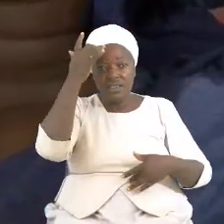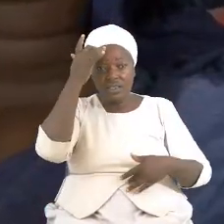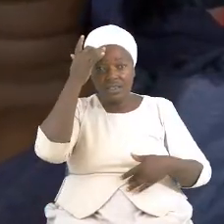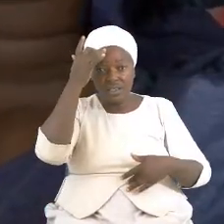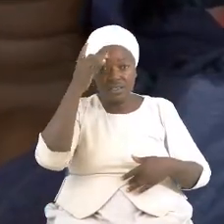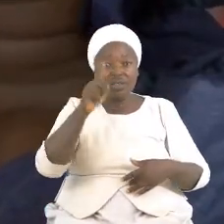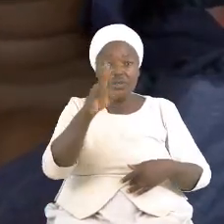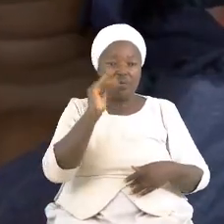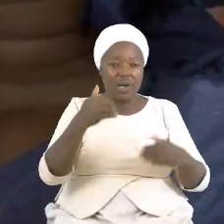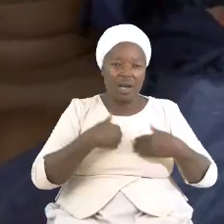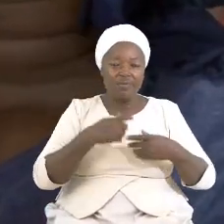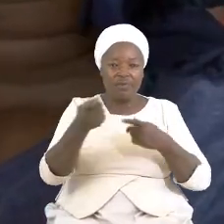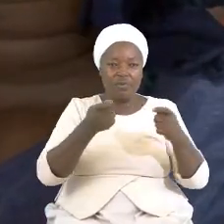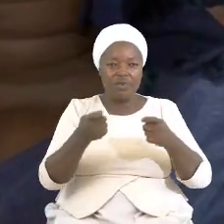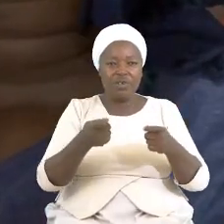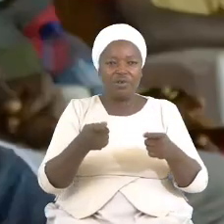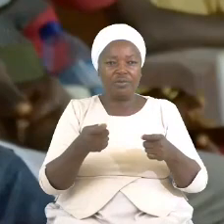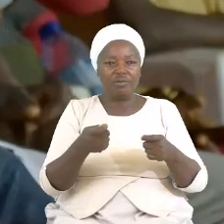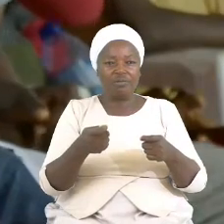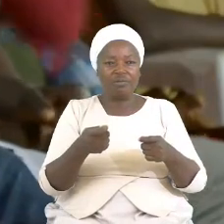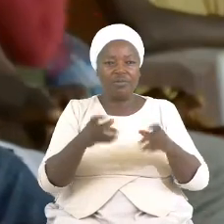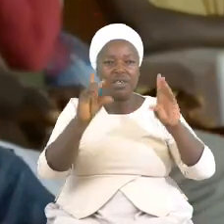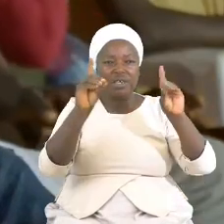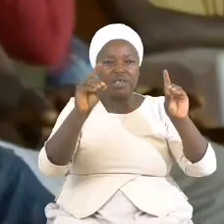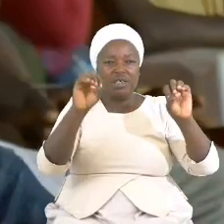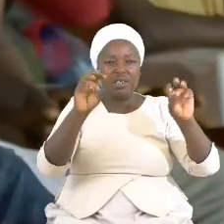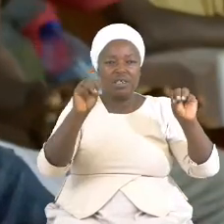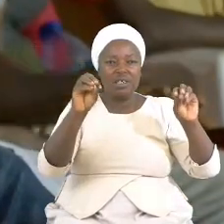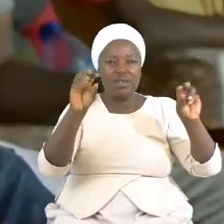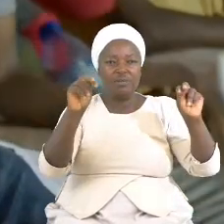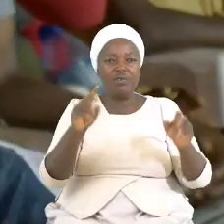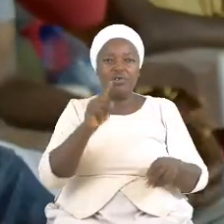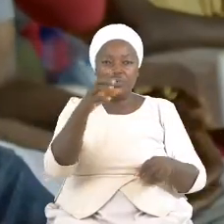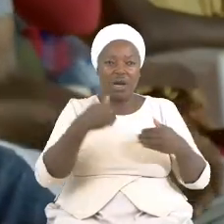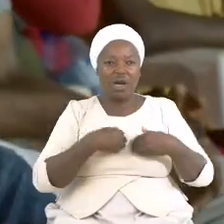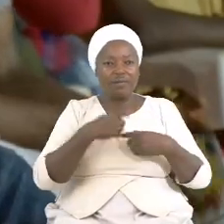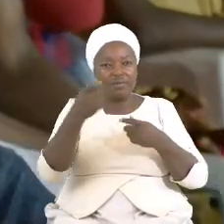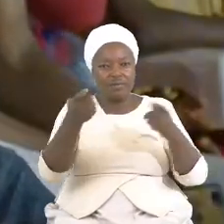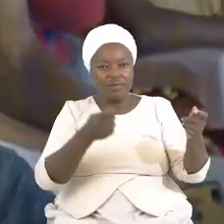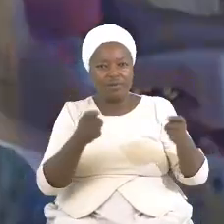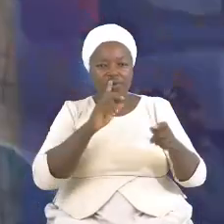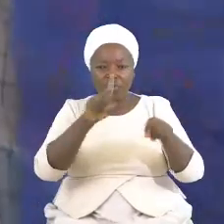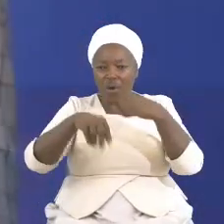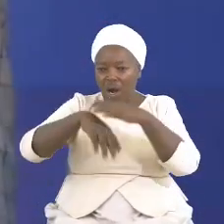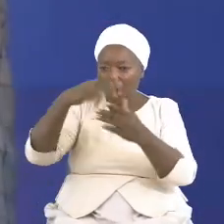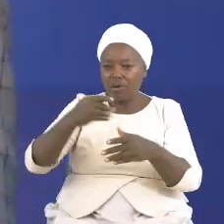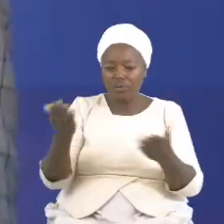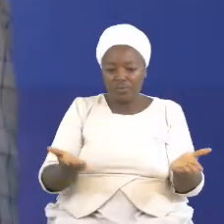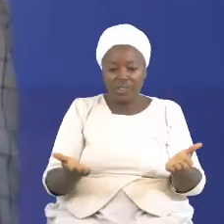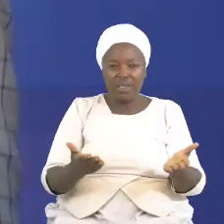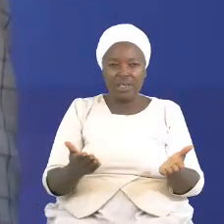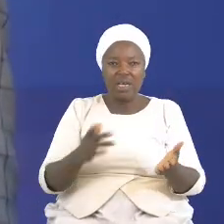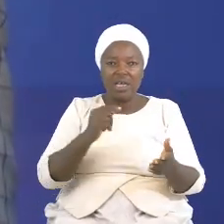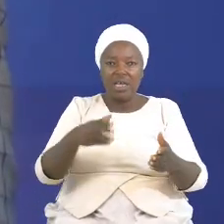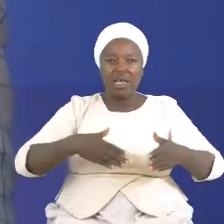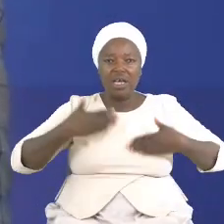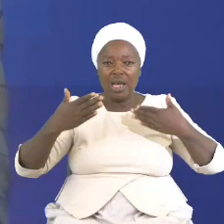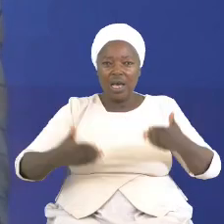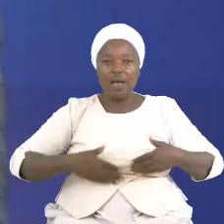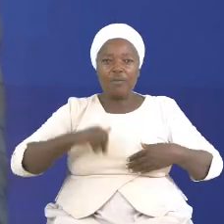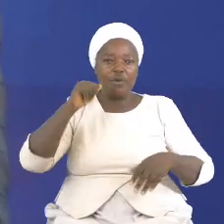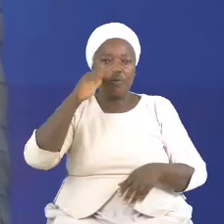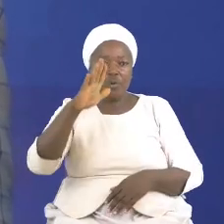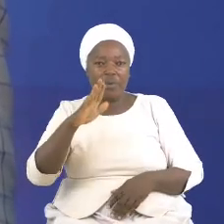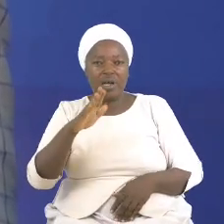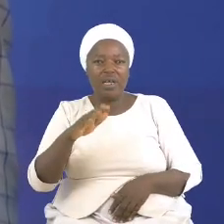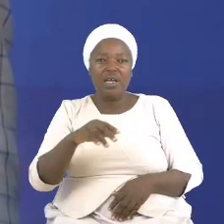Demons, you will have dominions. You go out of here a joyful woman, a